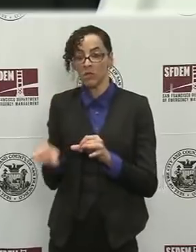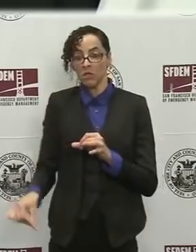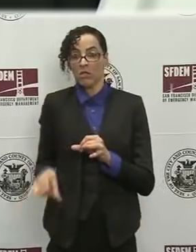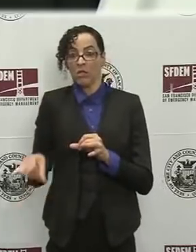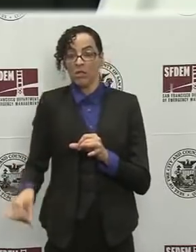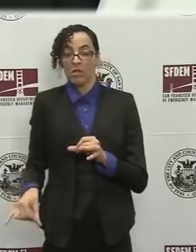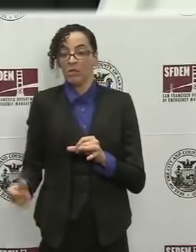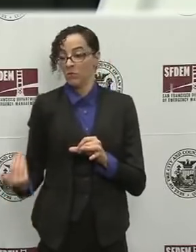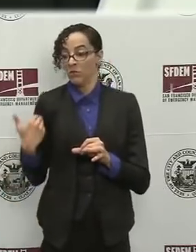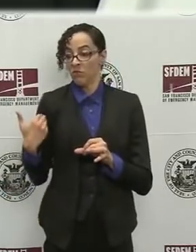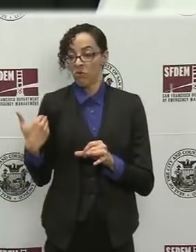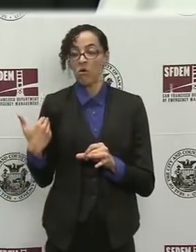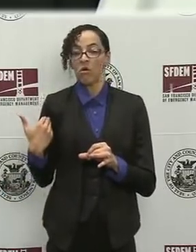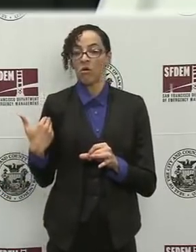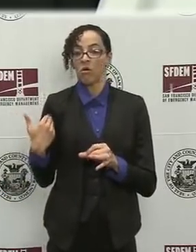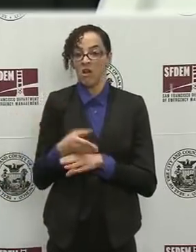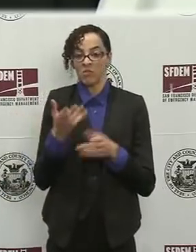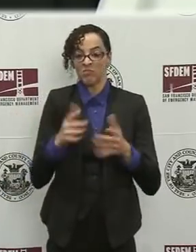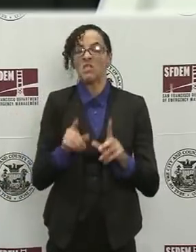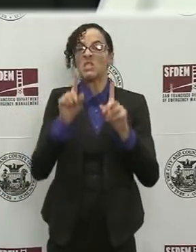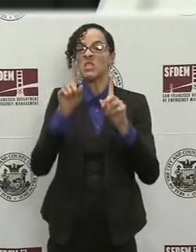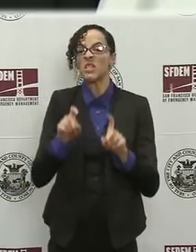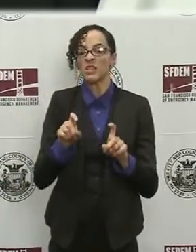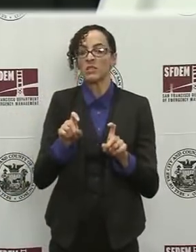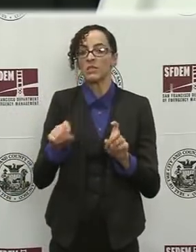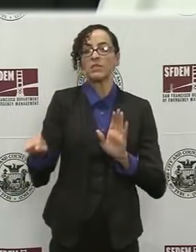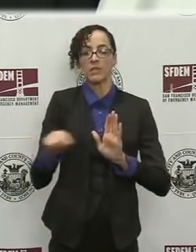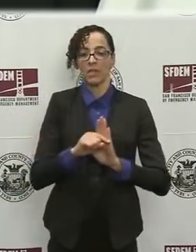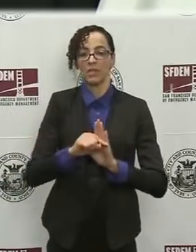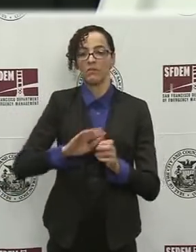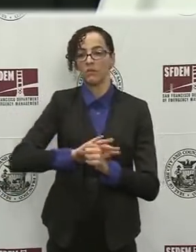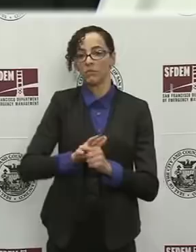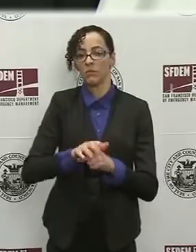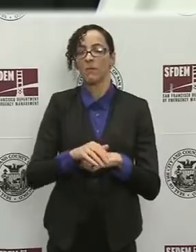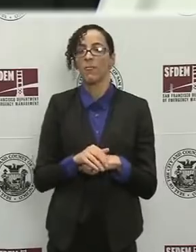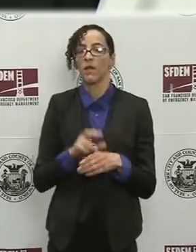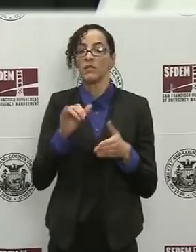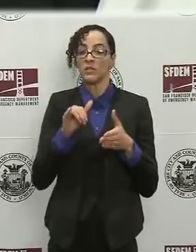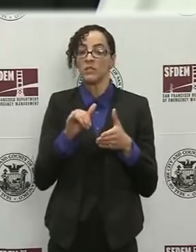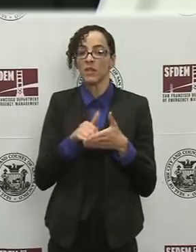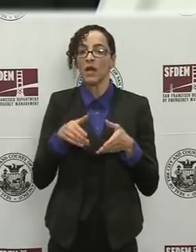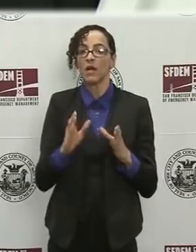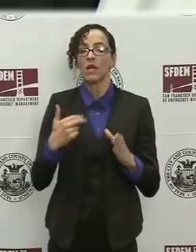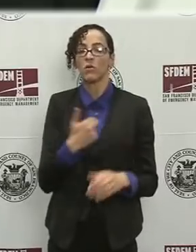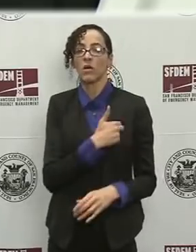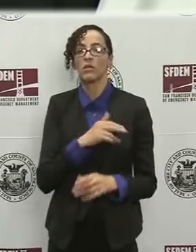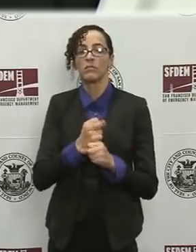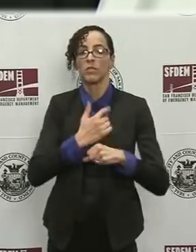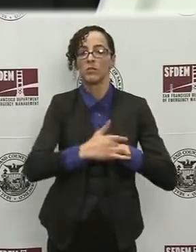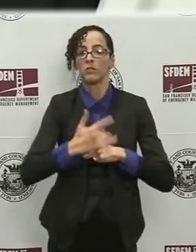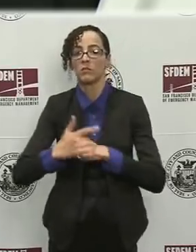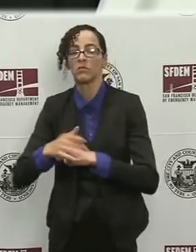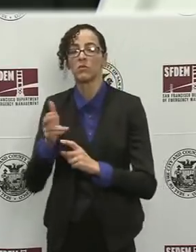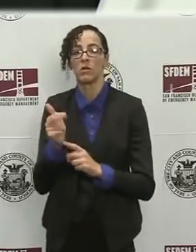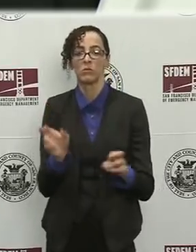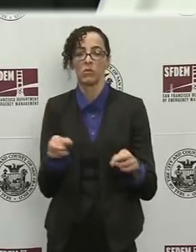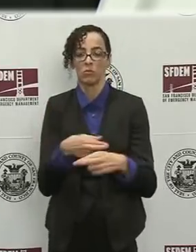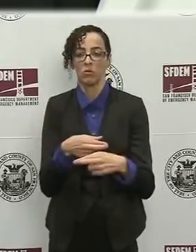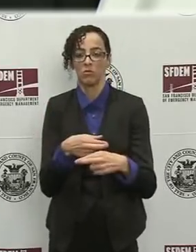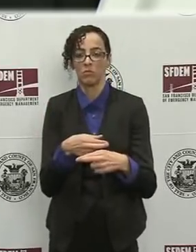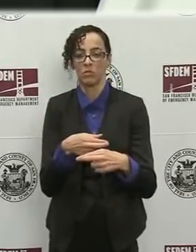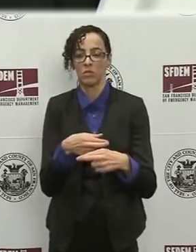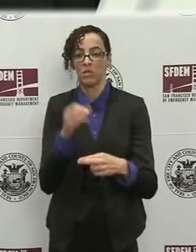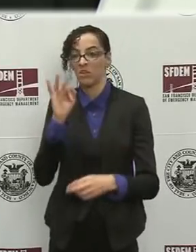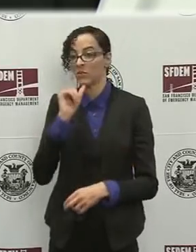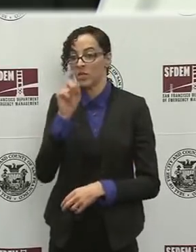COVID-19. This will allow us to free up hotel rooms we don't have when people no longer need them. Just as